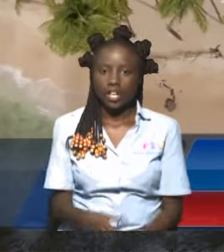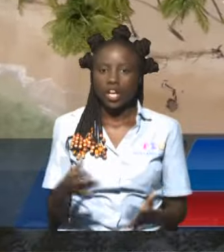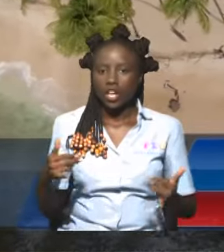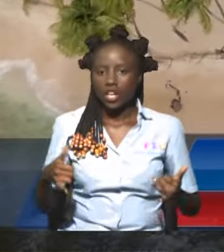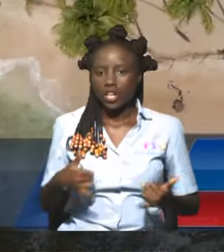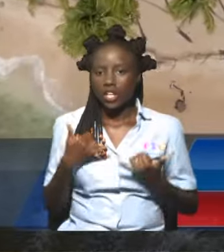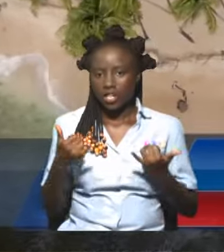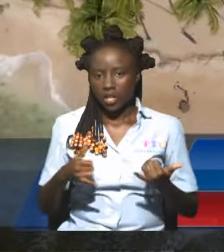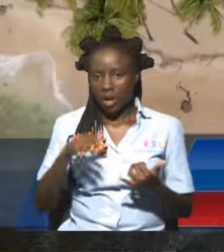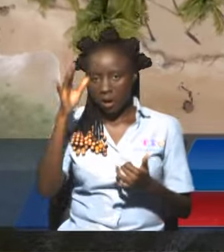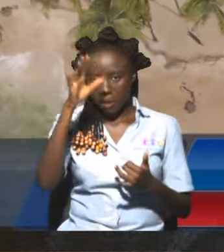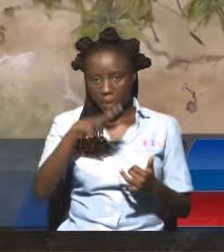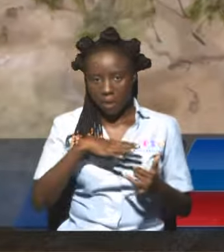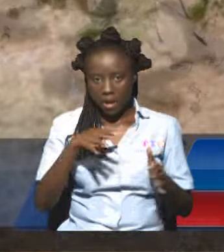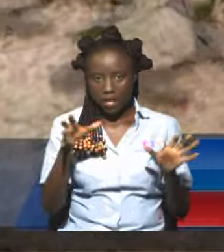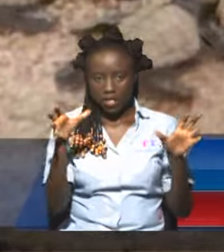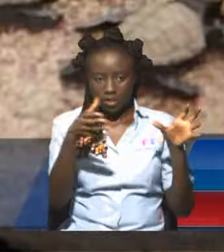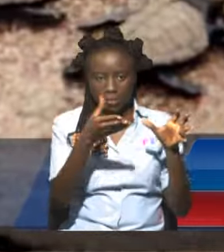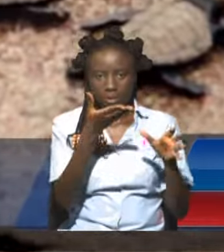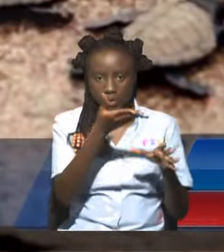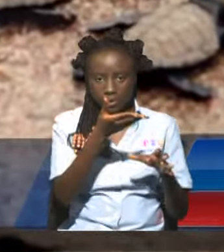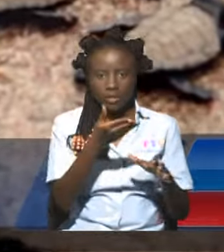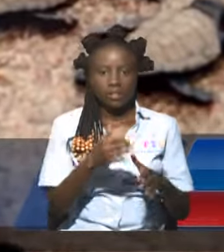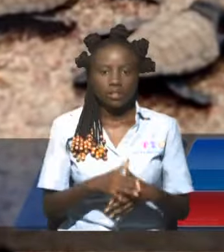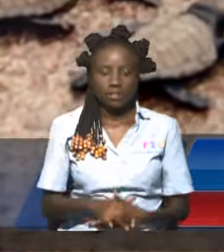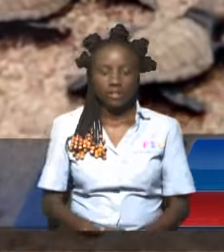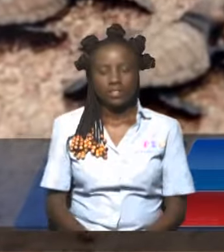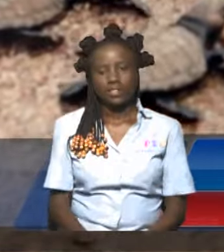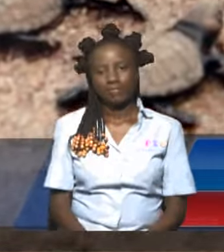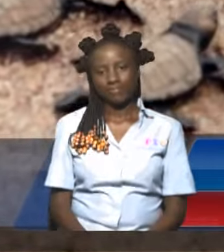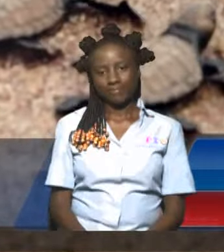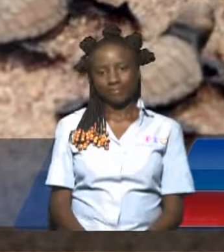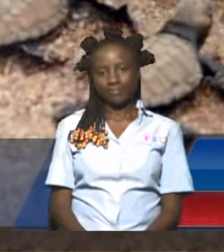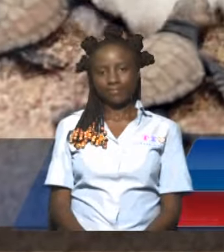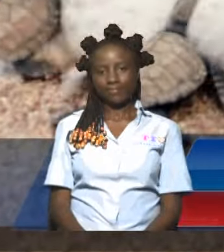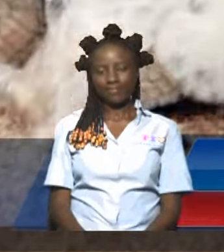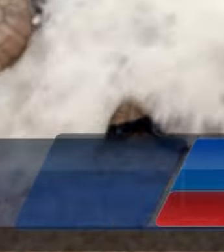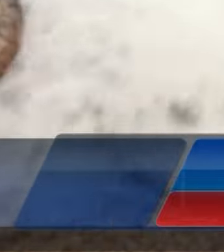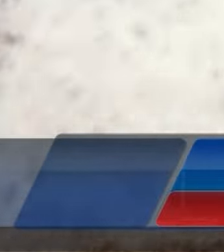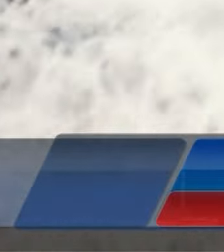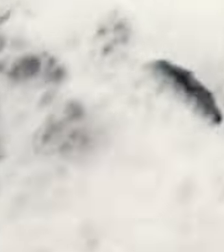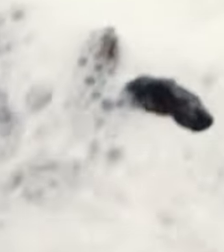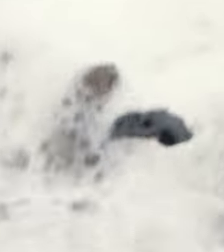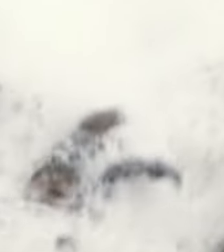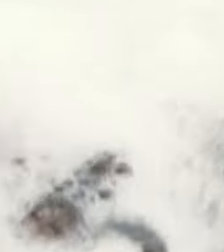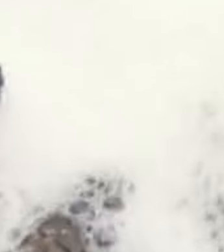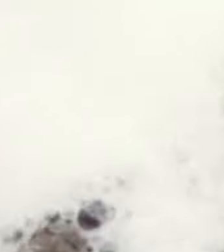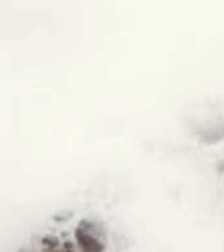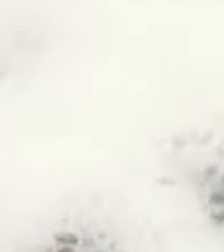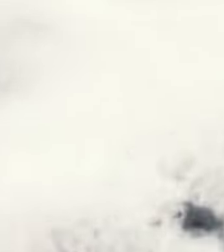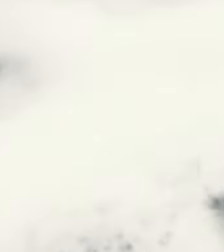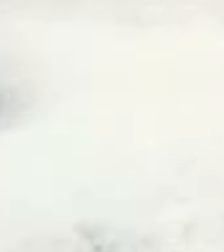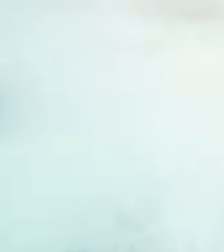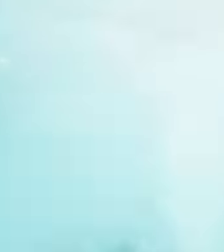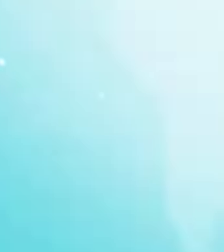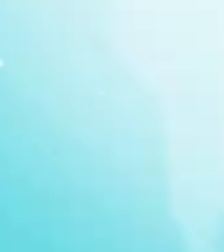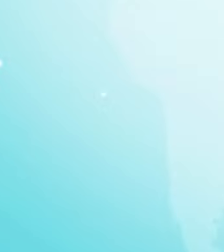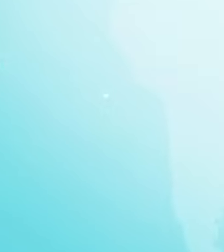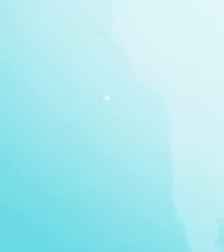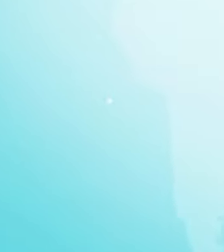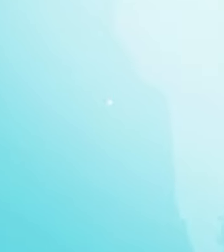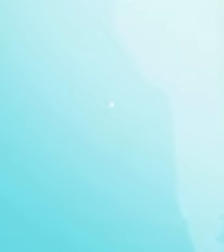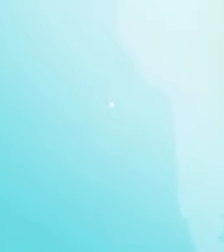men involved in the program. I am Caricia Douglas, Keeping It Green, 4TDT News.